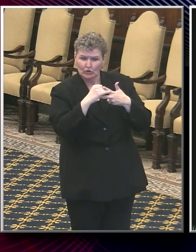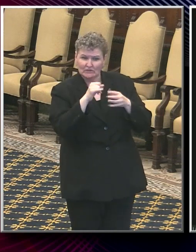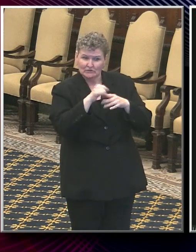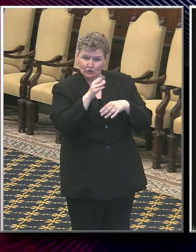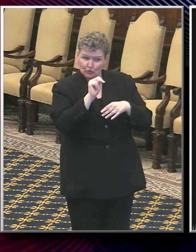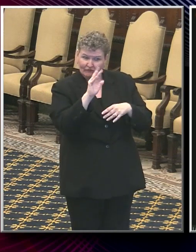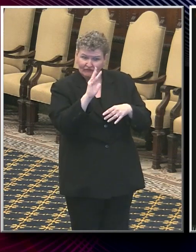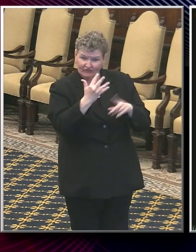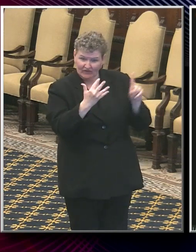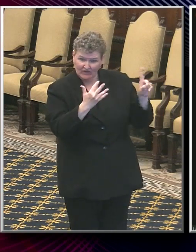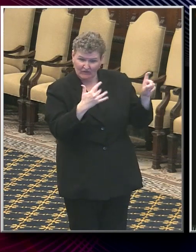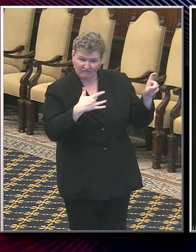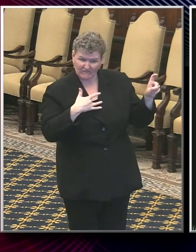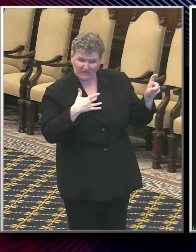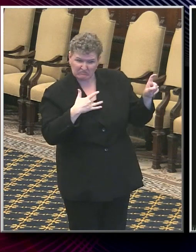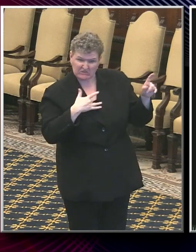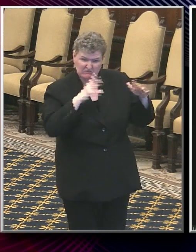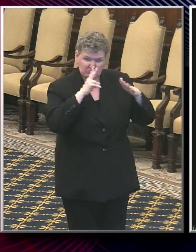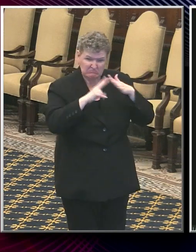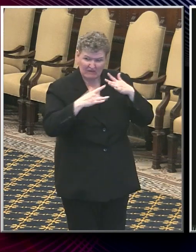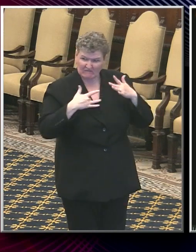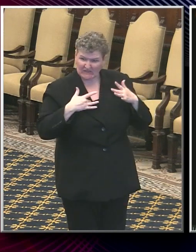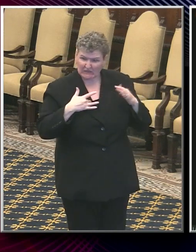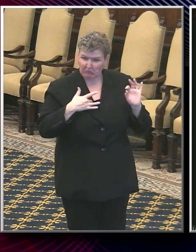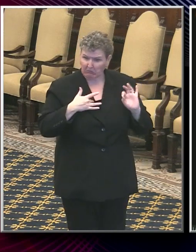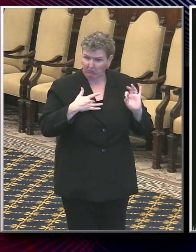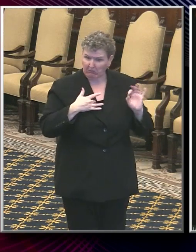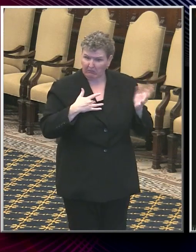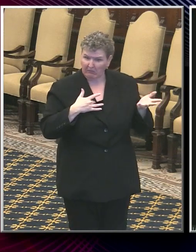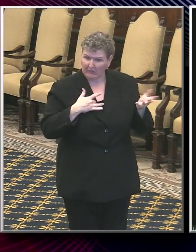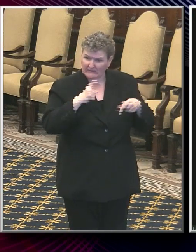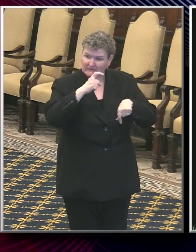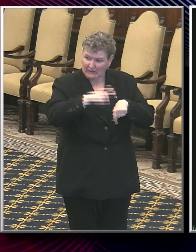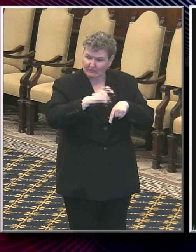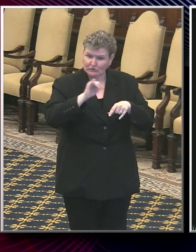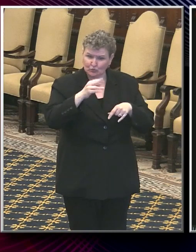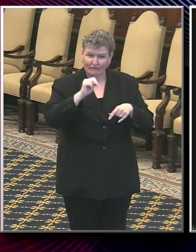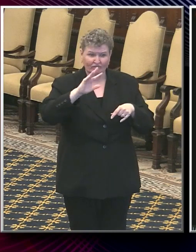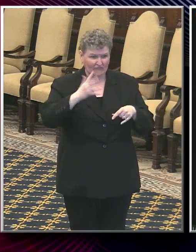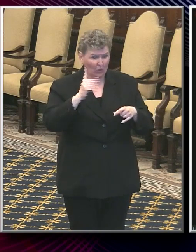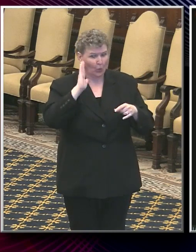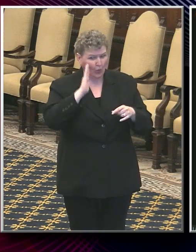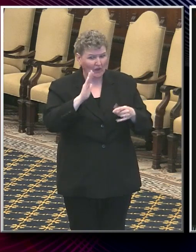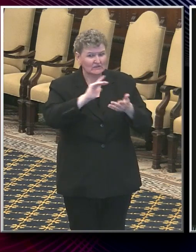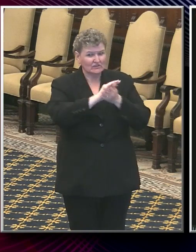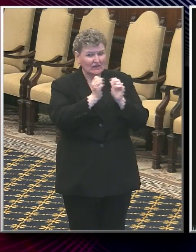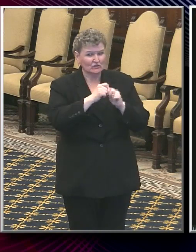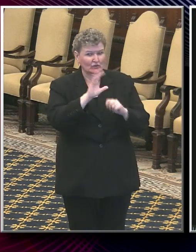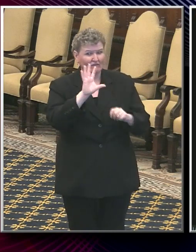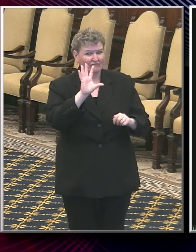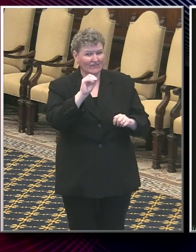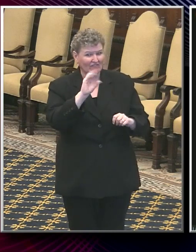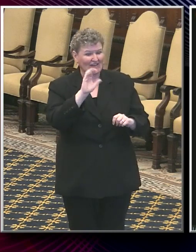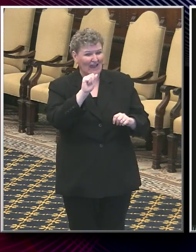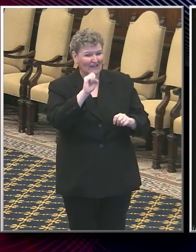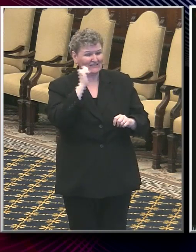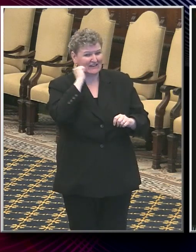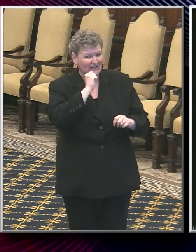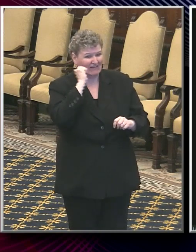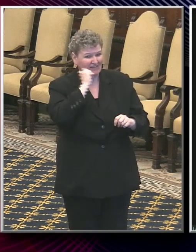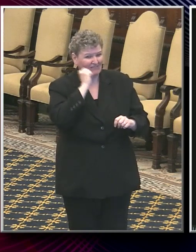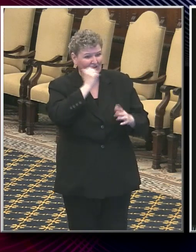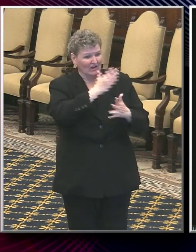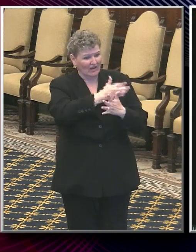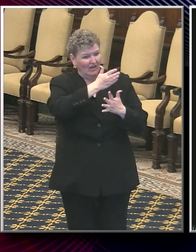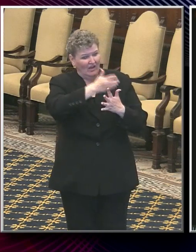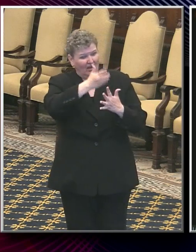think the city will reach by then its target of about 50 cases a day? And if not, what does that mean as far as contact